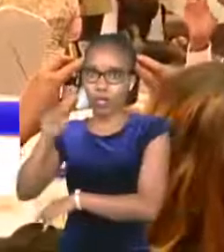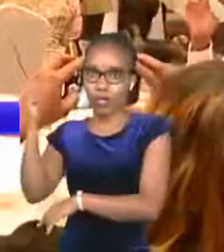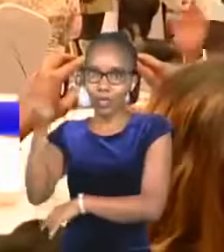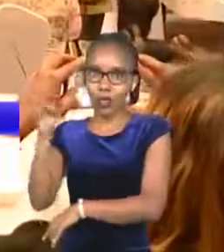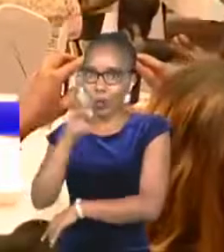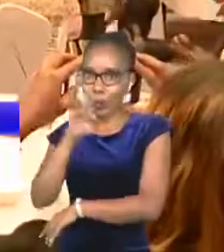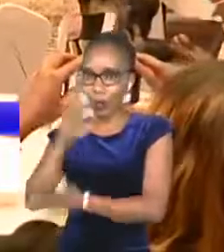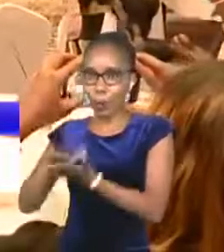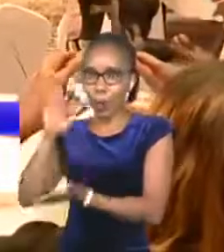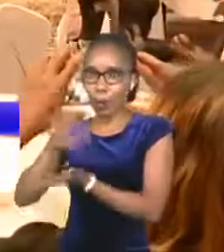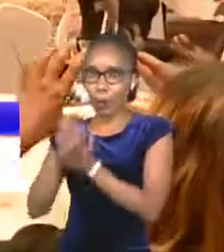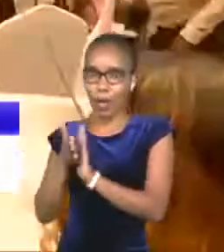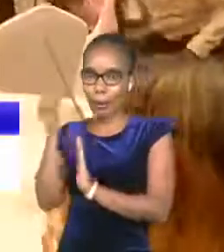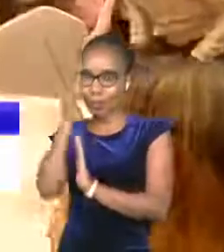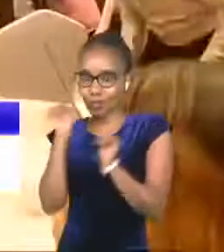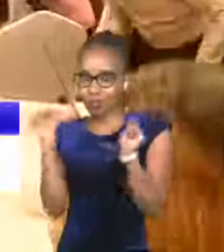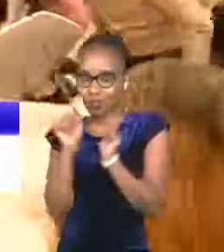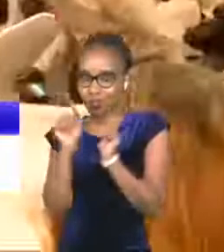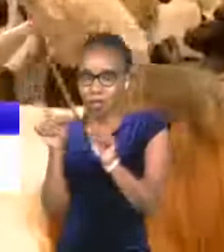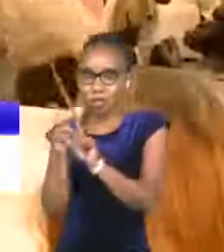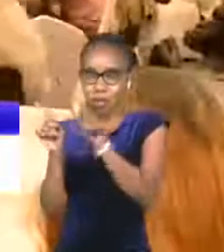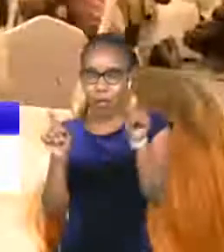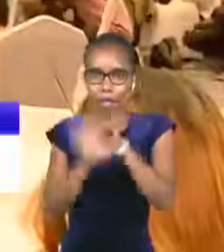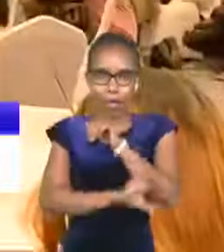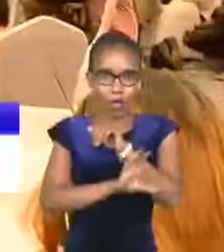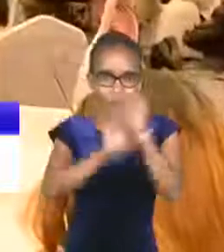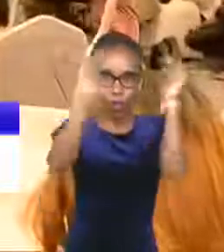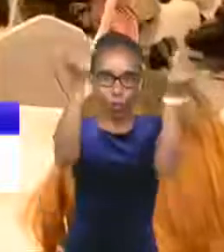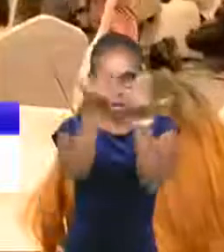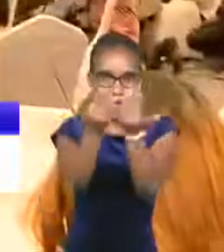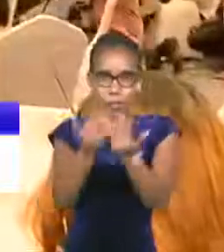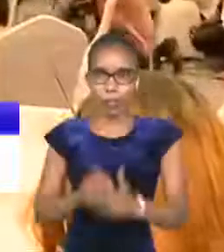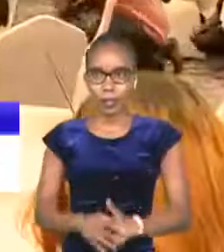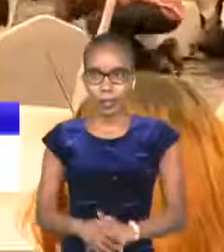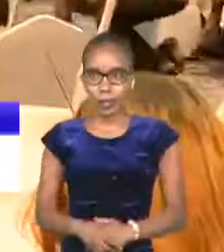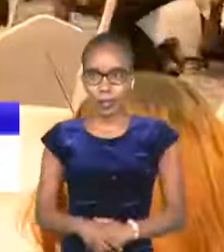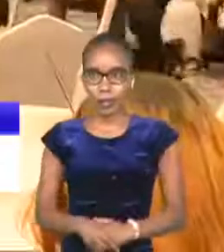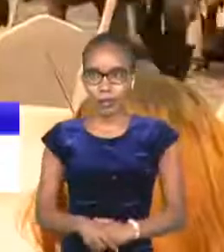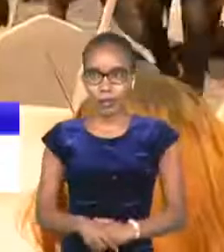risk of malaria, as it does in many countries around the world. Saza Munga, Switch TV.